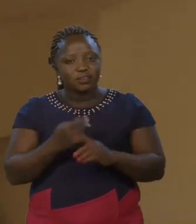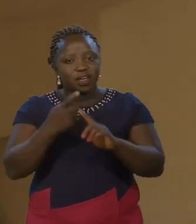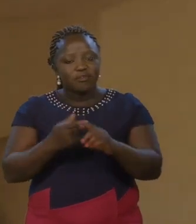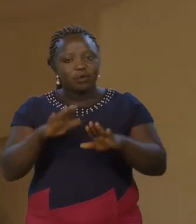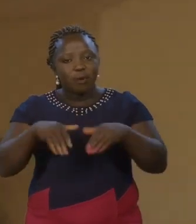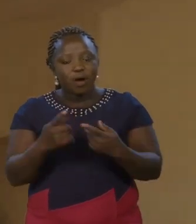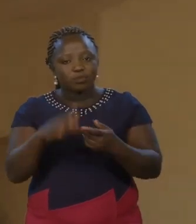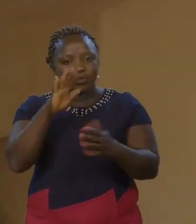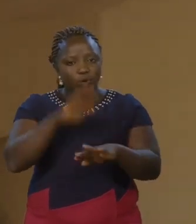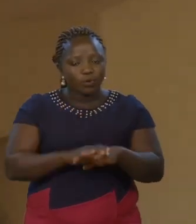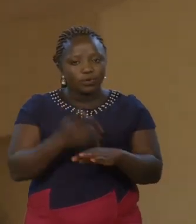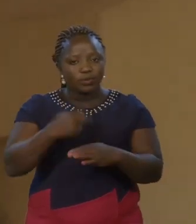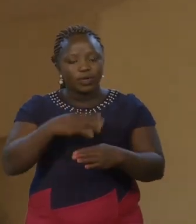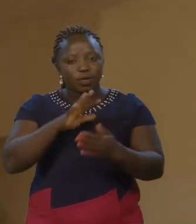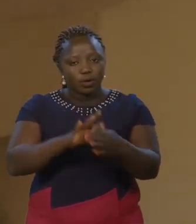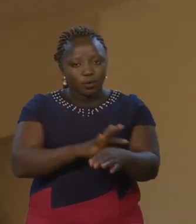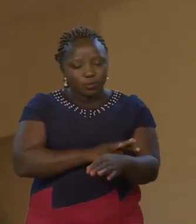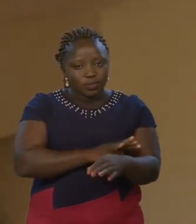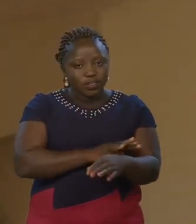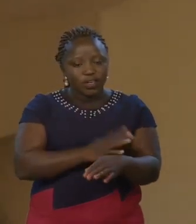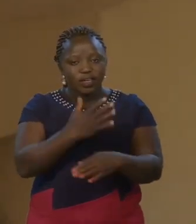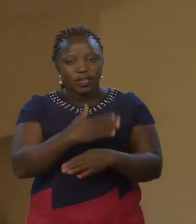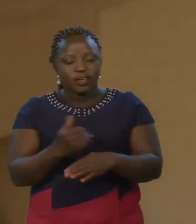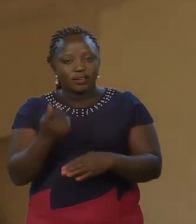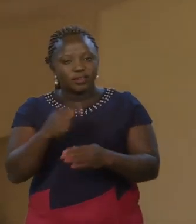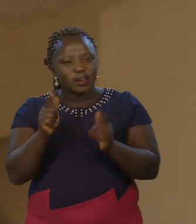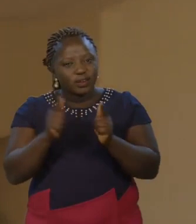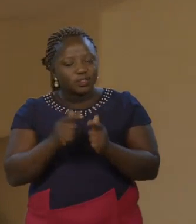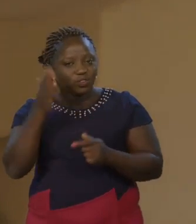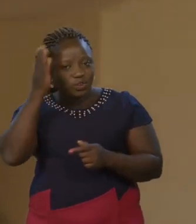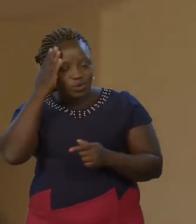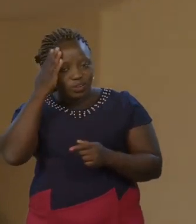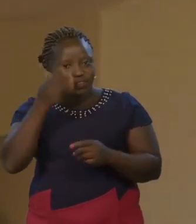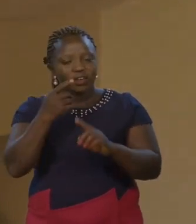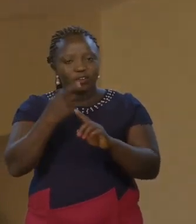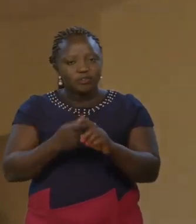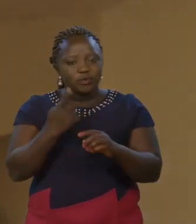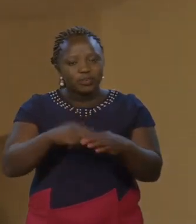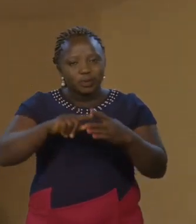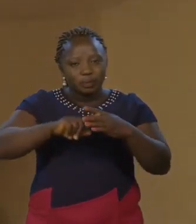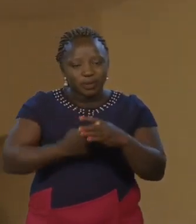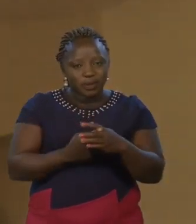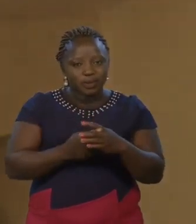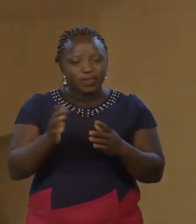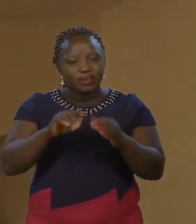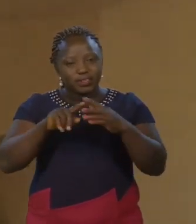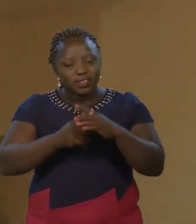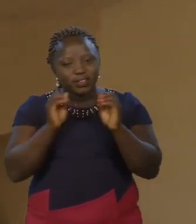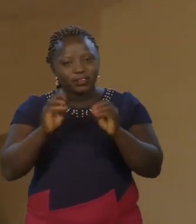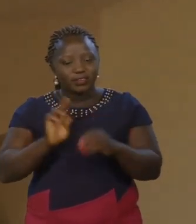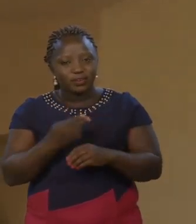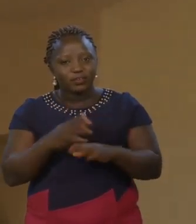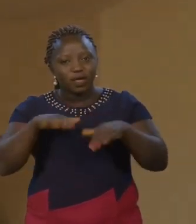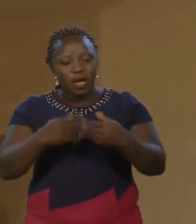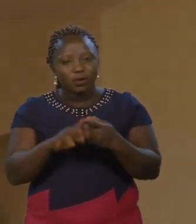the computer. That is booting process. Then the small knowledge from the scratch. They start teaching us how to